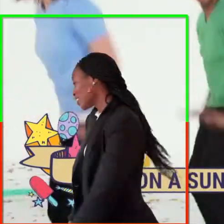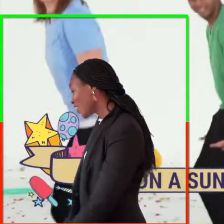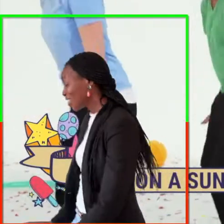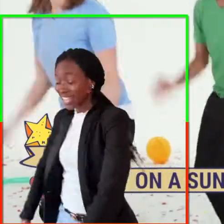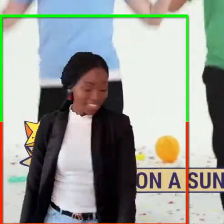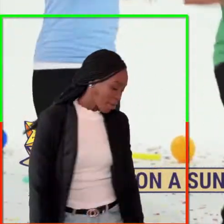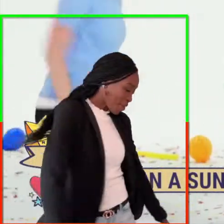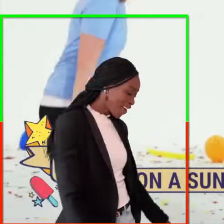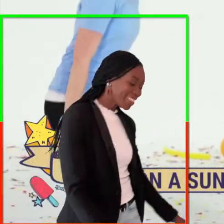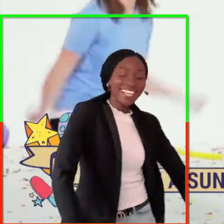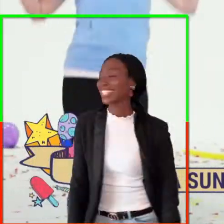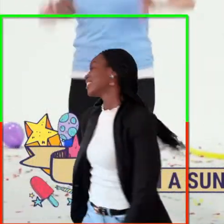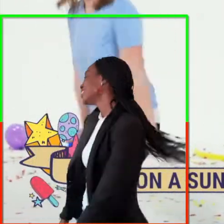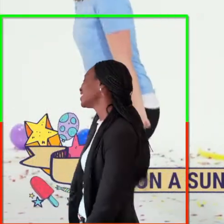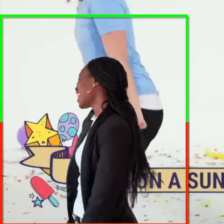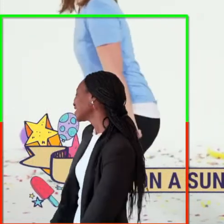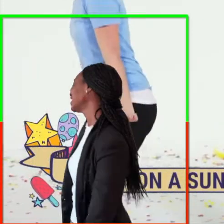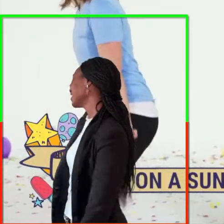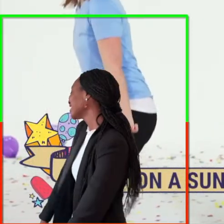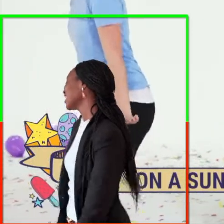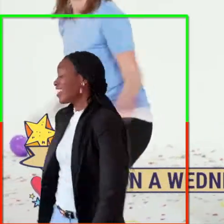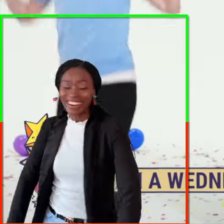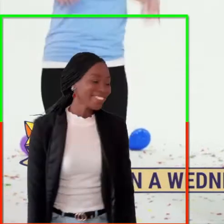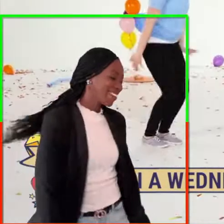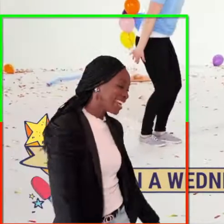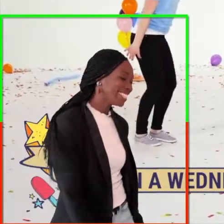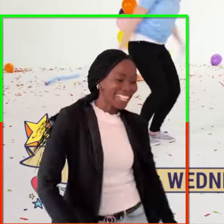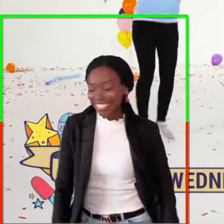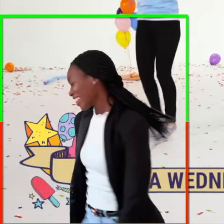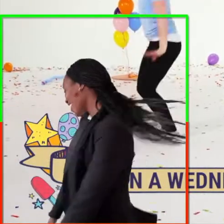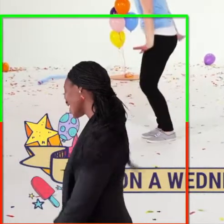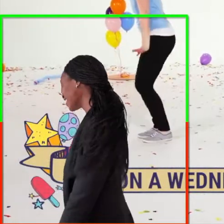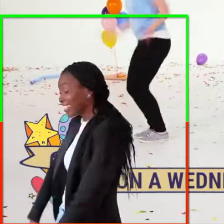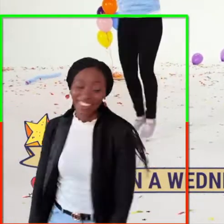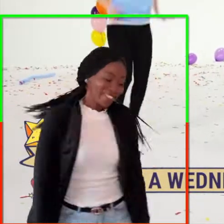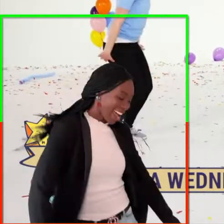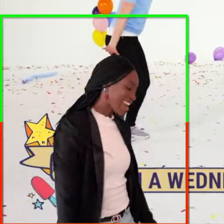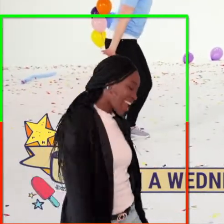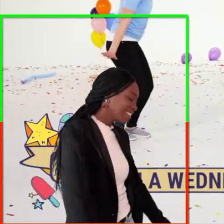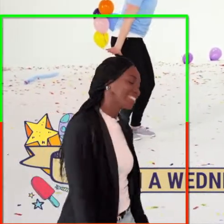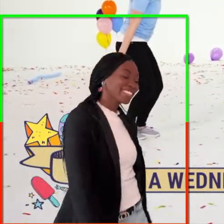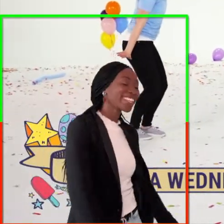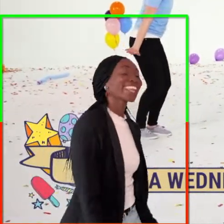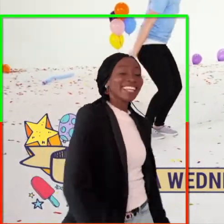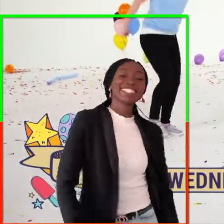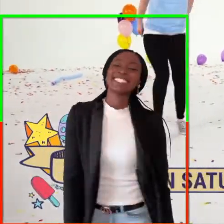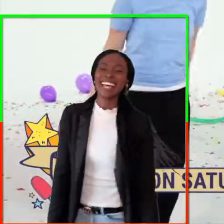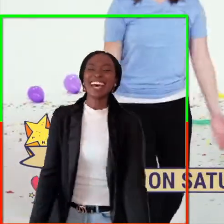On a Sunday, Monday, Tuesday, on a Wednesday, Thursday, Friday,